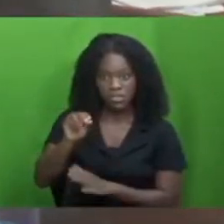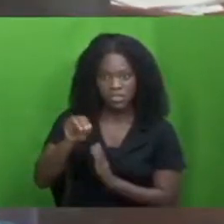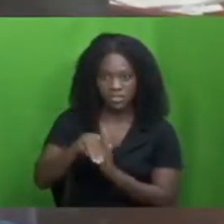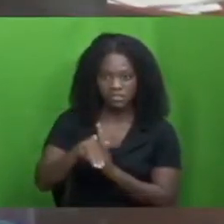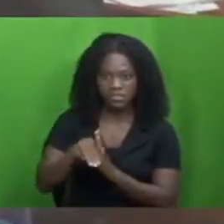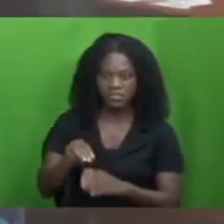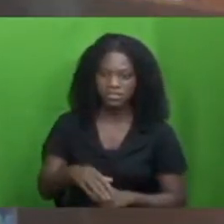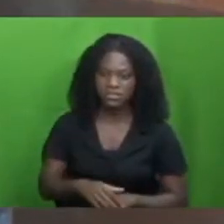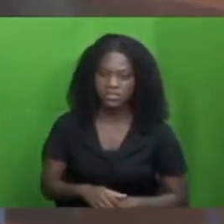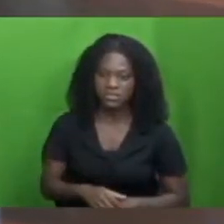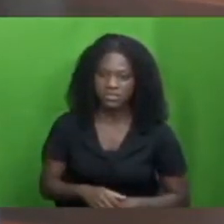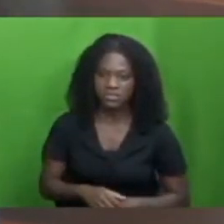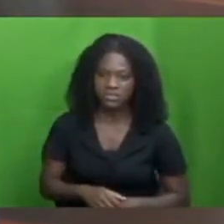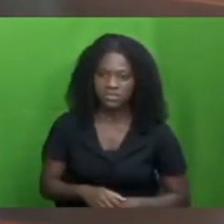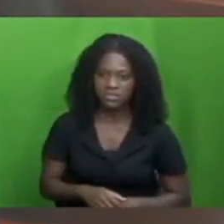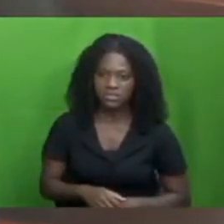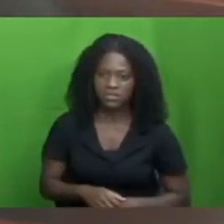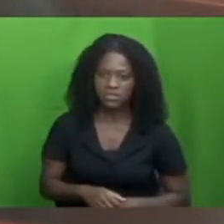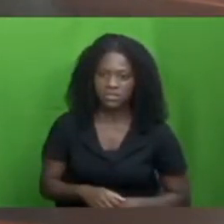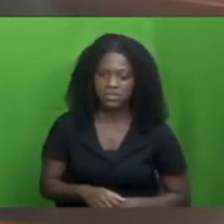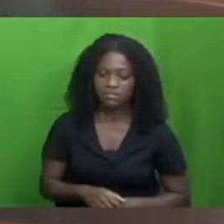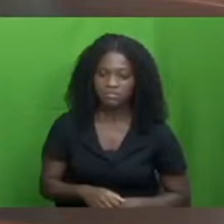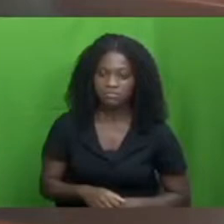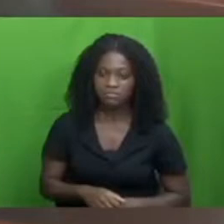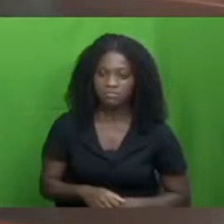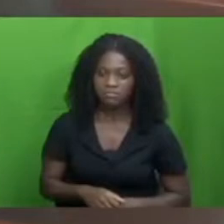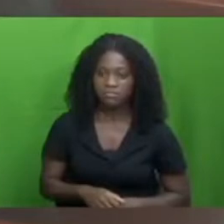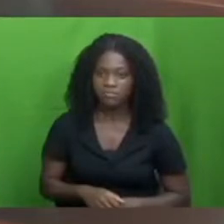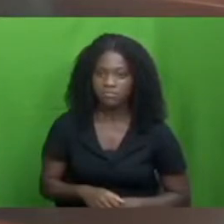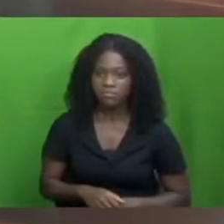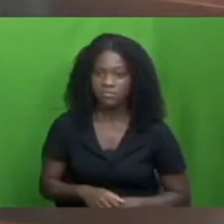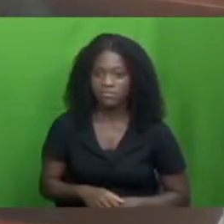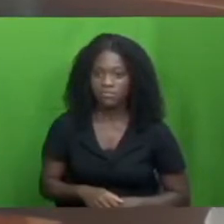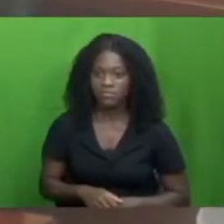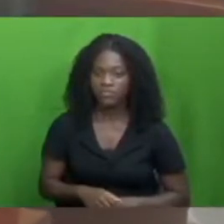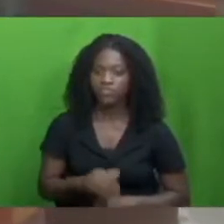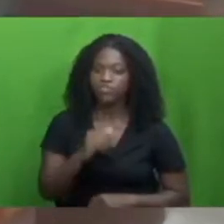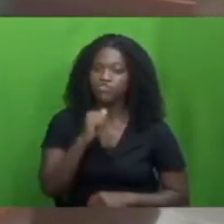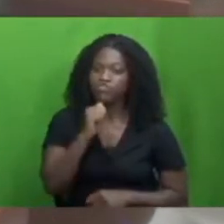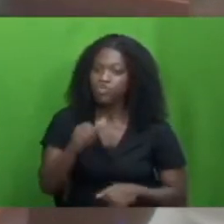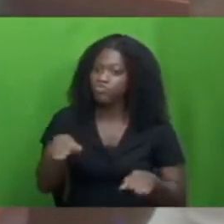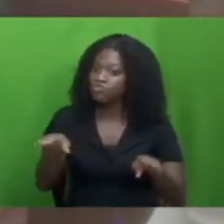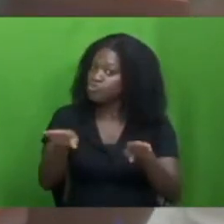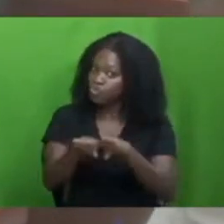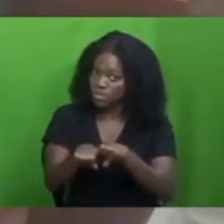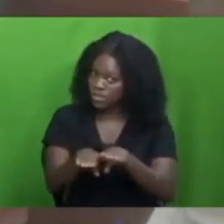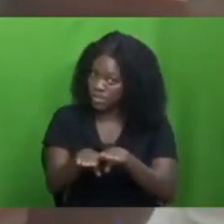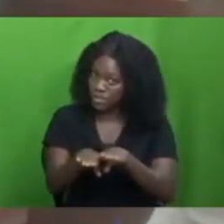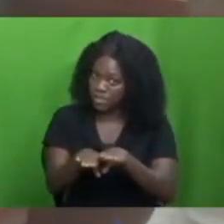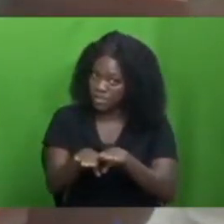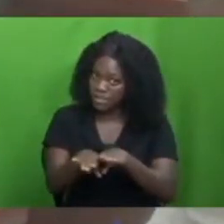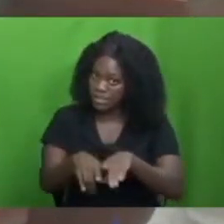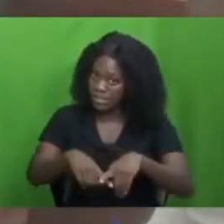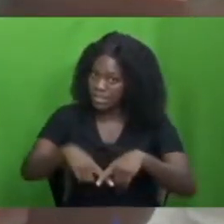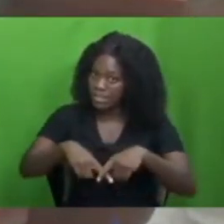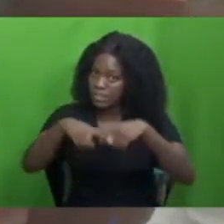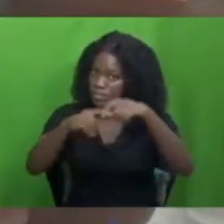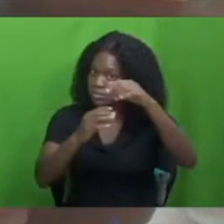Mr. Speaker, I propose 30 minutes. 30 minutes. Actually, the motion was for